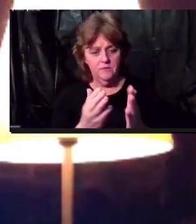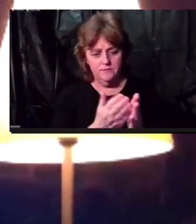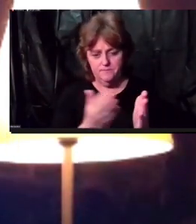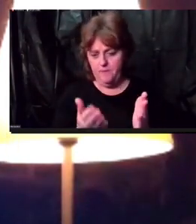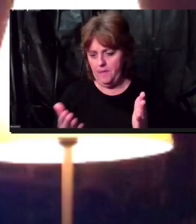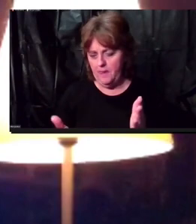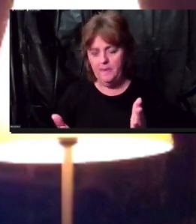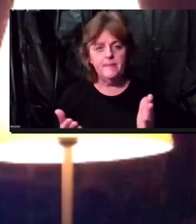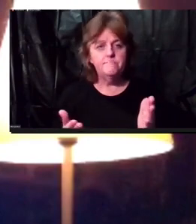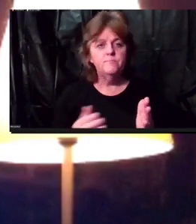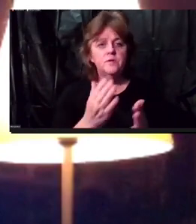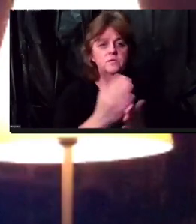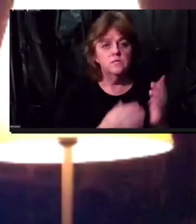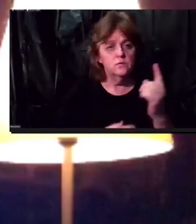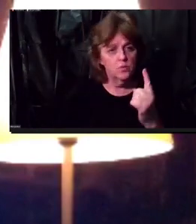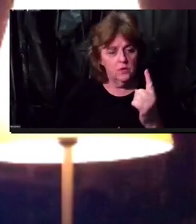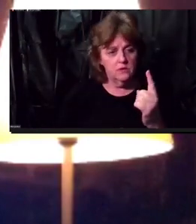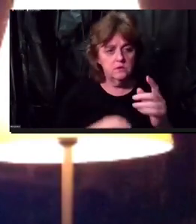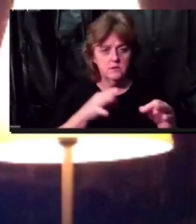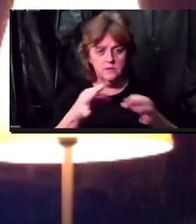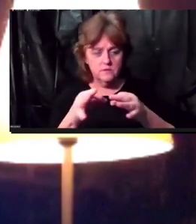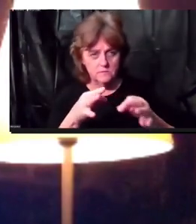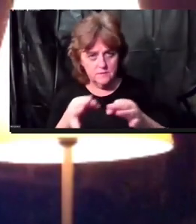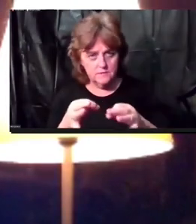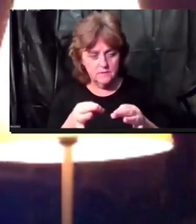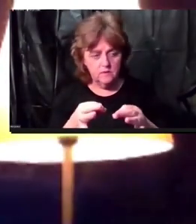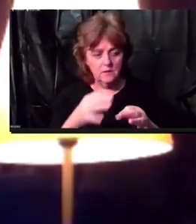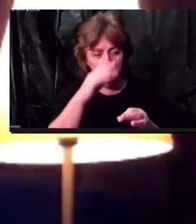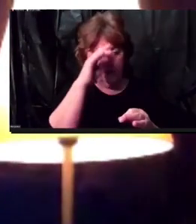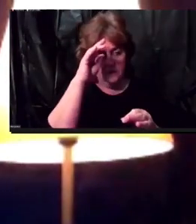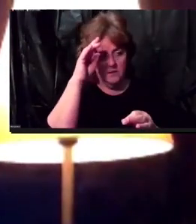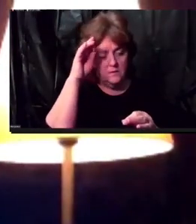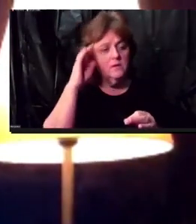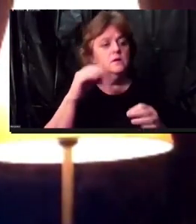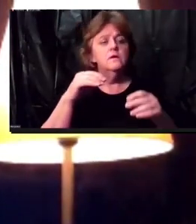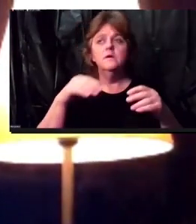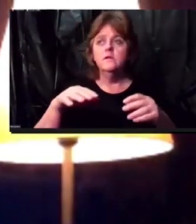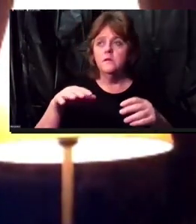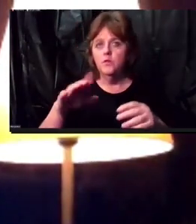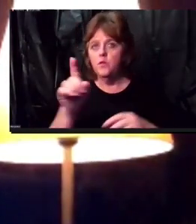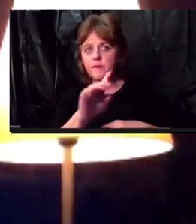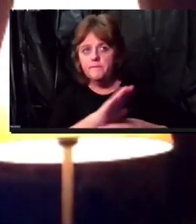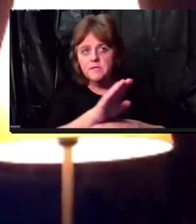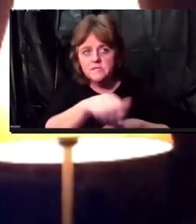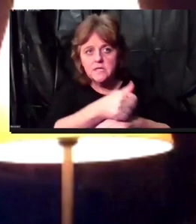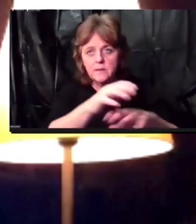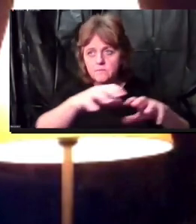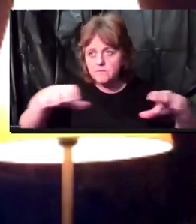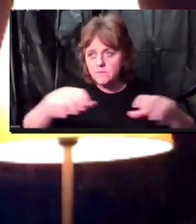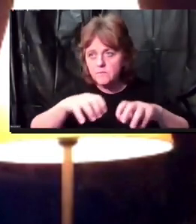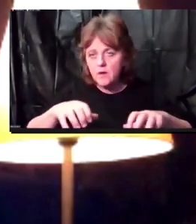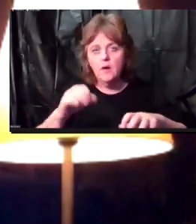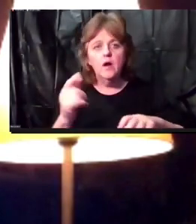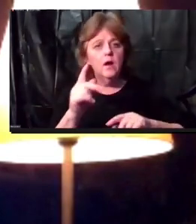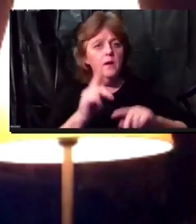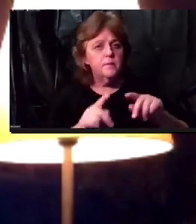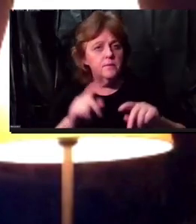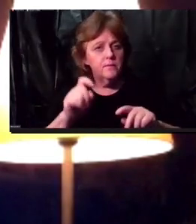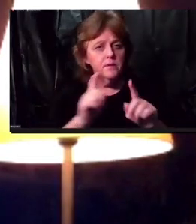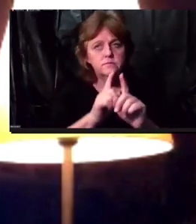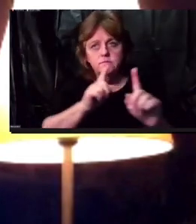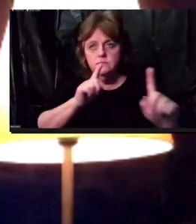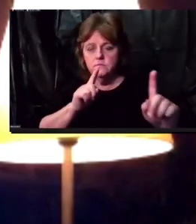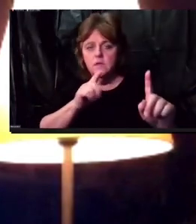Section one basically says that within the business district, everyone will maintain 6 feet of distance and